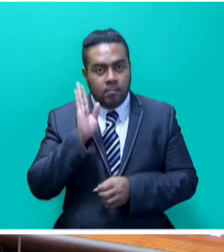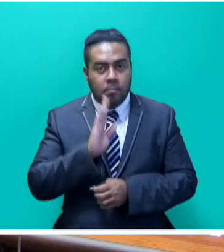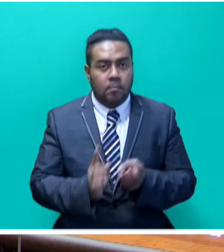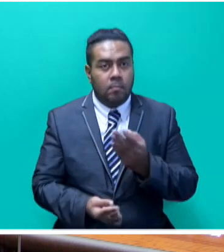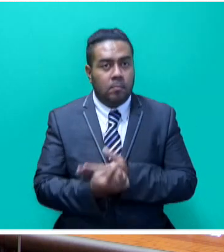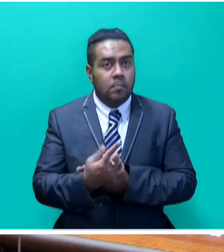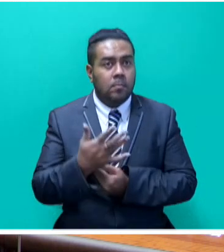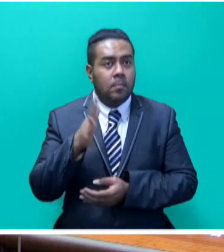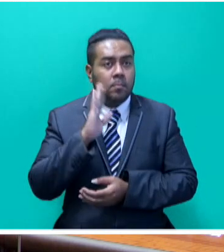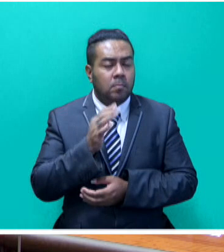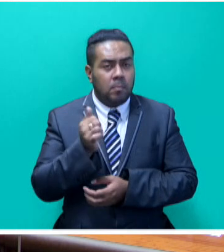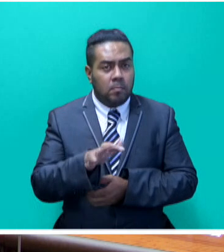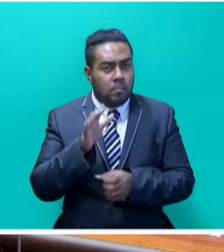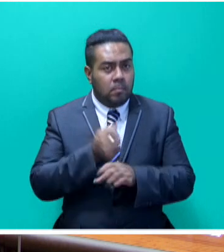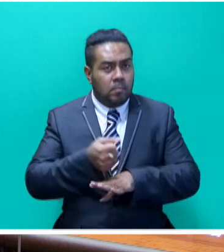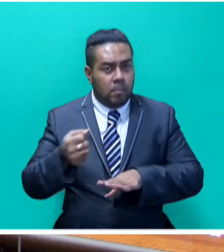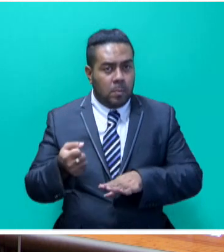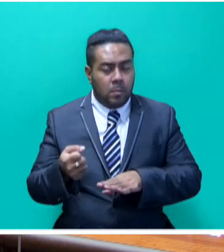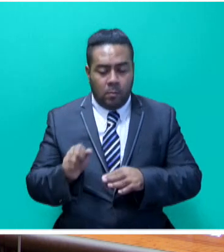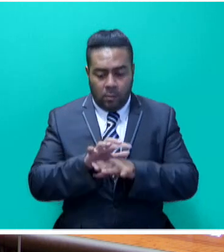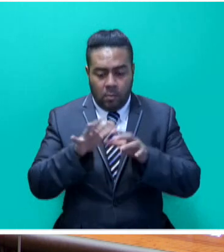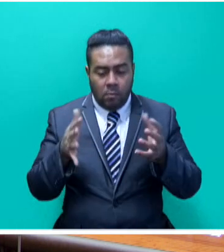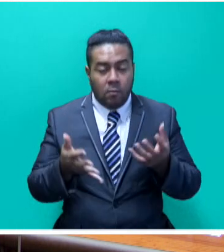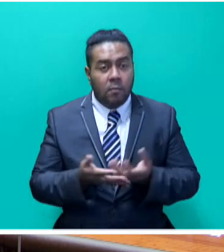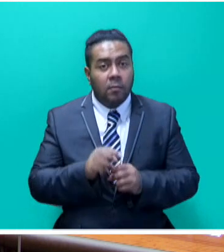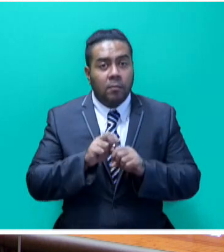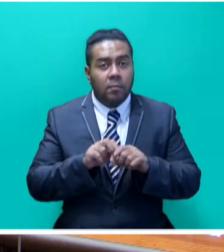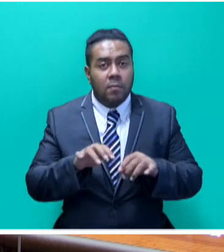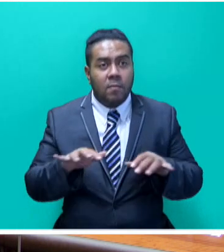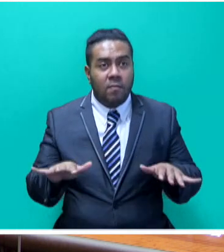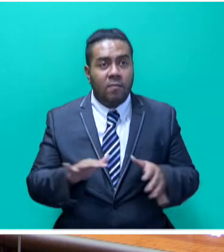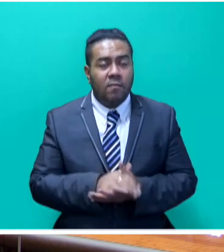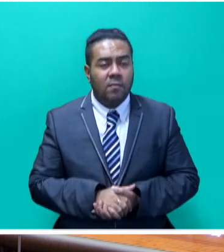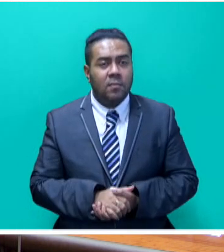not face any of these global phenomena. So it's simply,